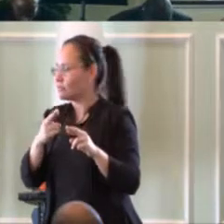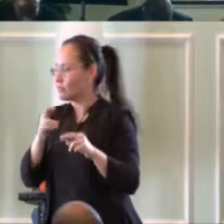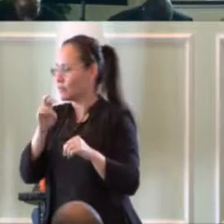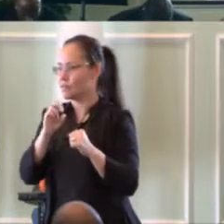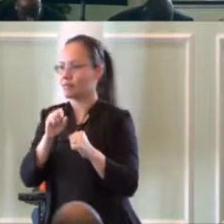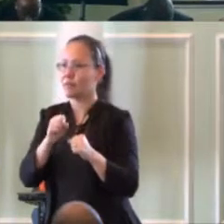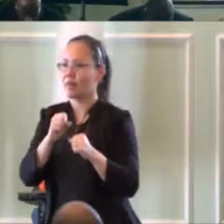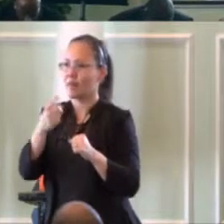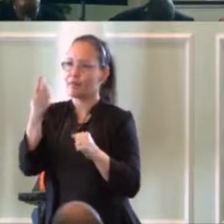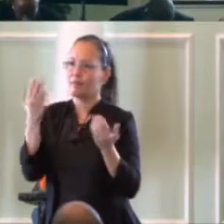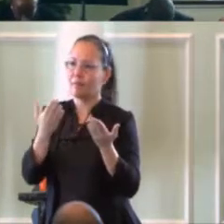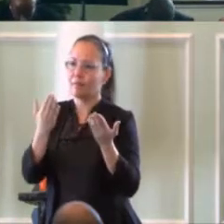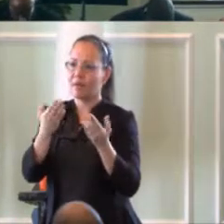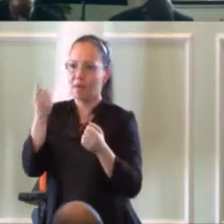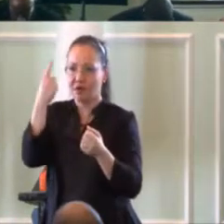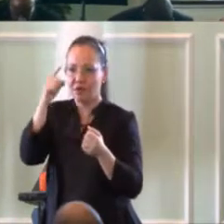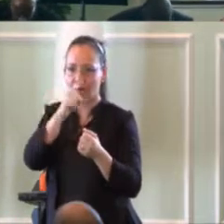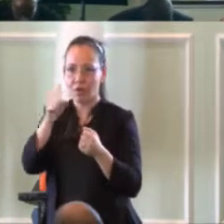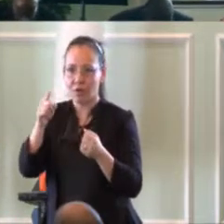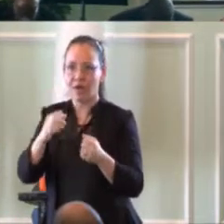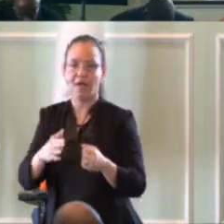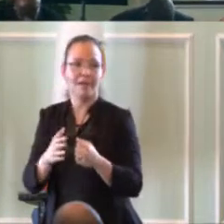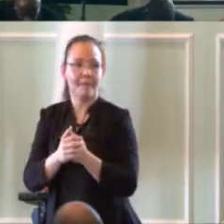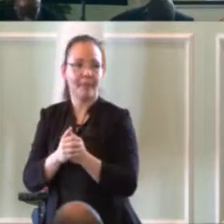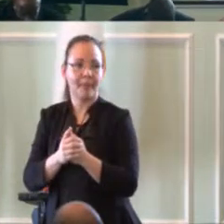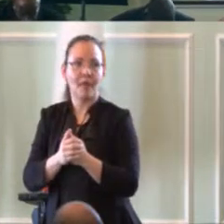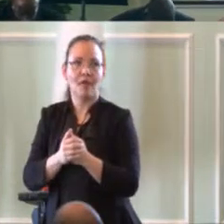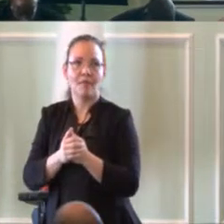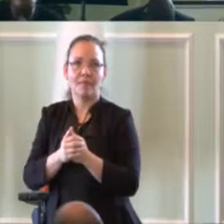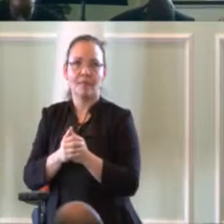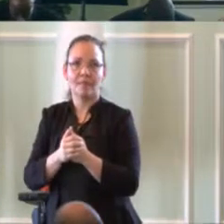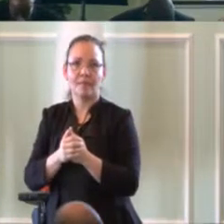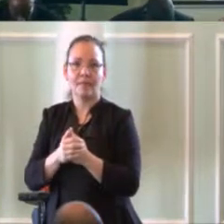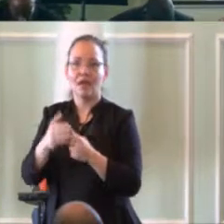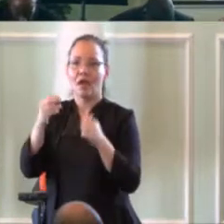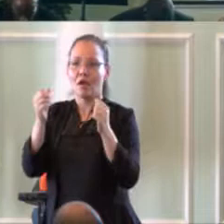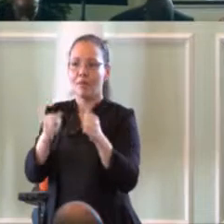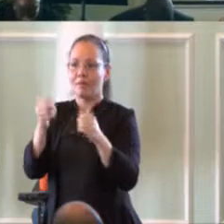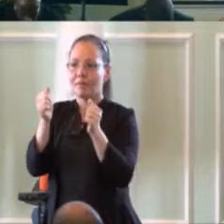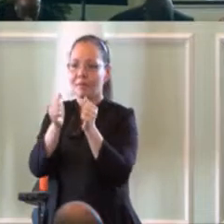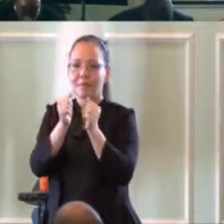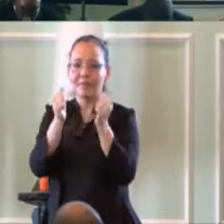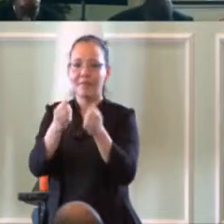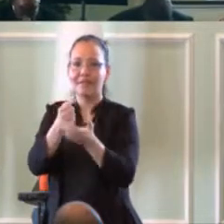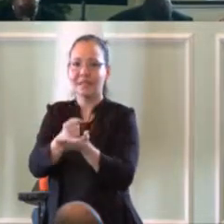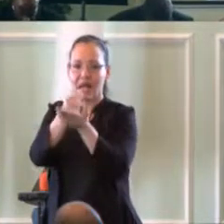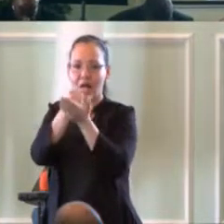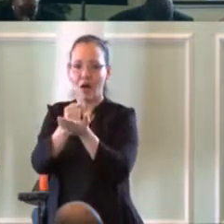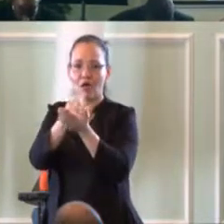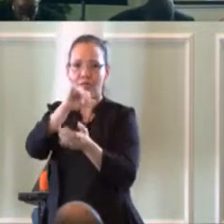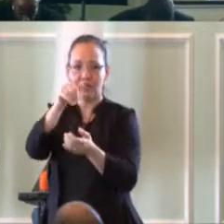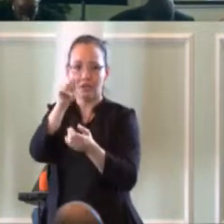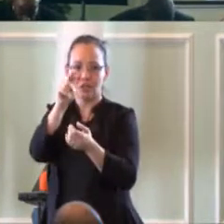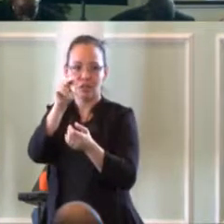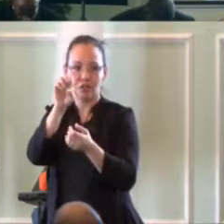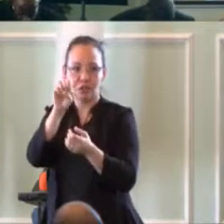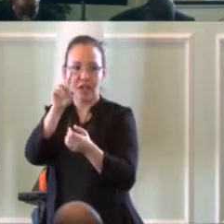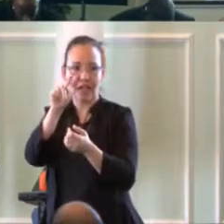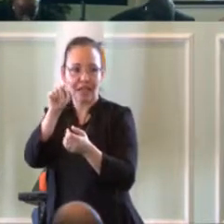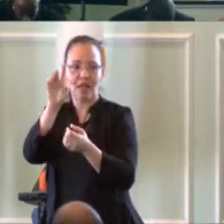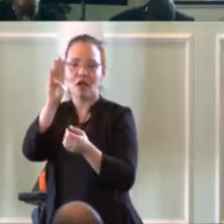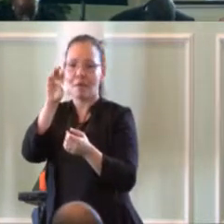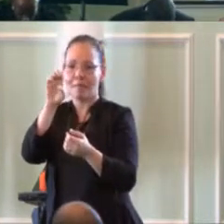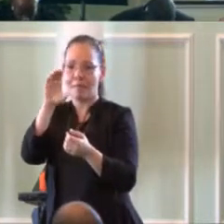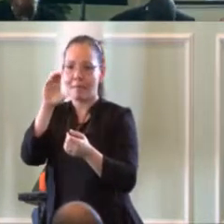world, the salt of the earth. Be with Janet, Anne, and Becky as they inspire and teach the students at